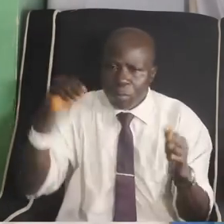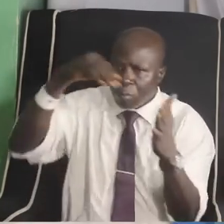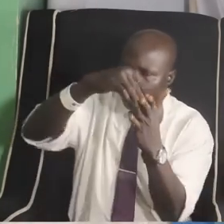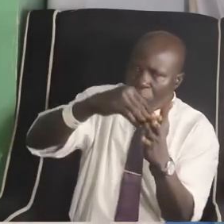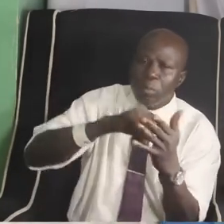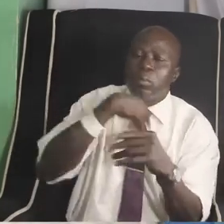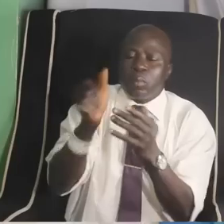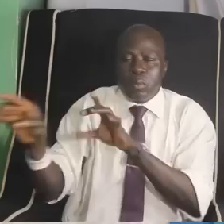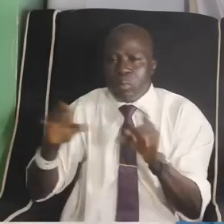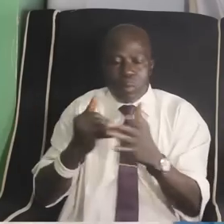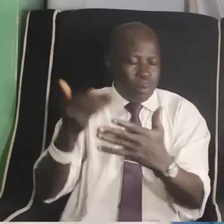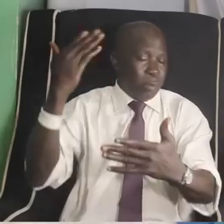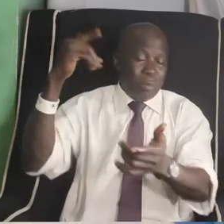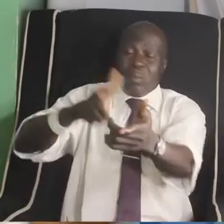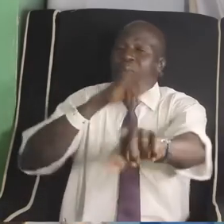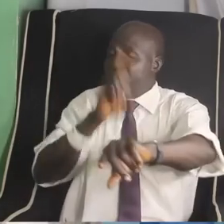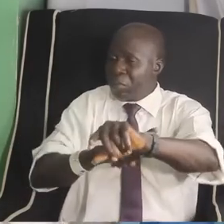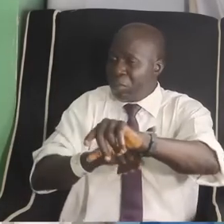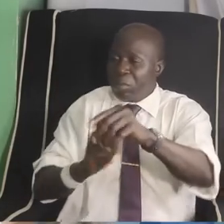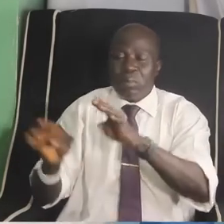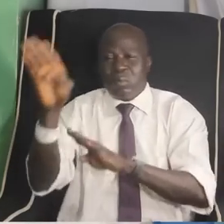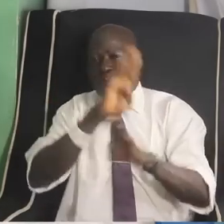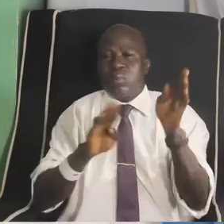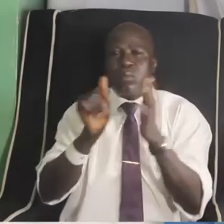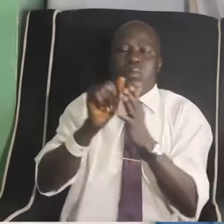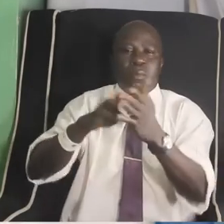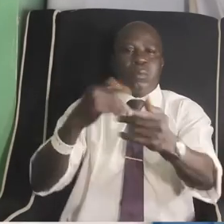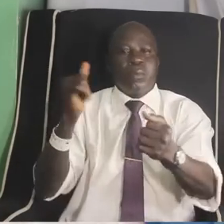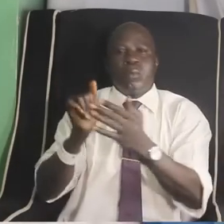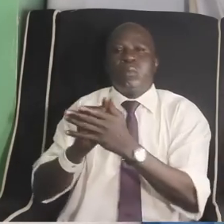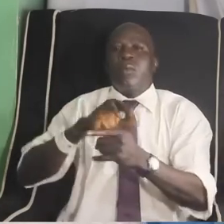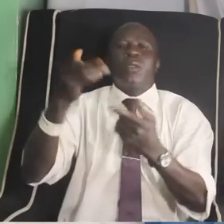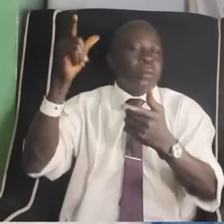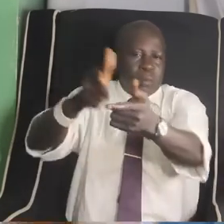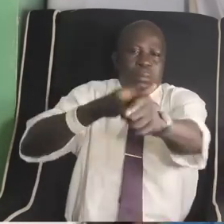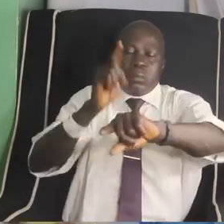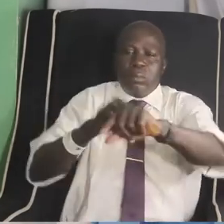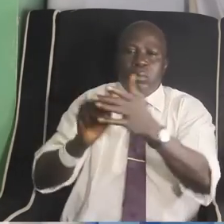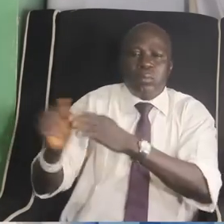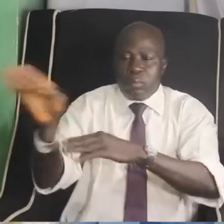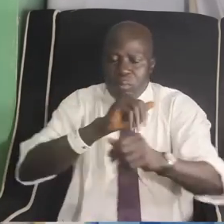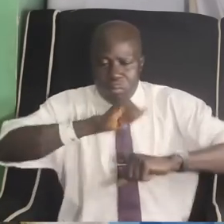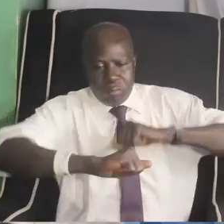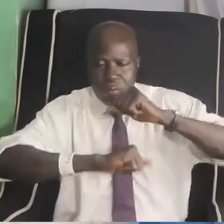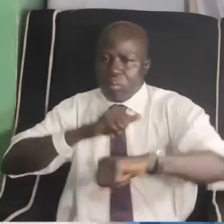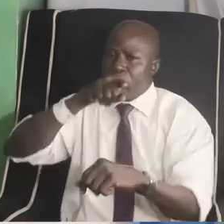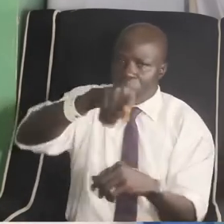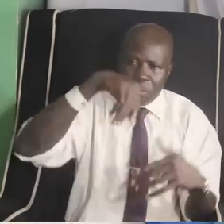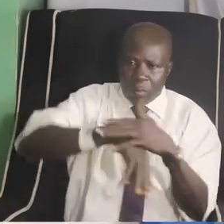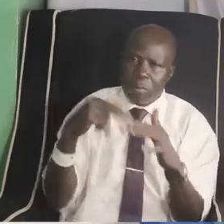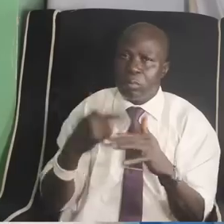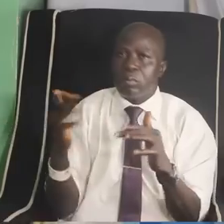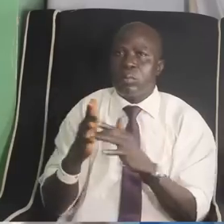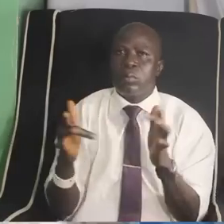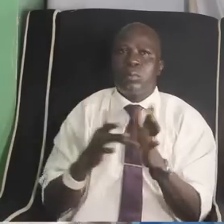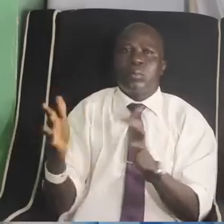what Jesus. They will be doing it for a long time. Oh, it is not they be afflicting oh, you. It is not they be suffering and you. In the name